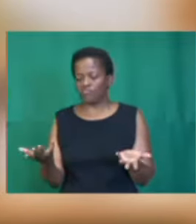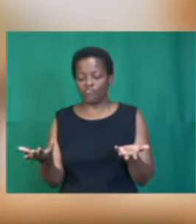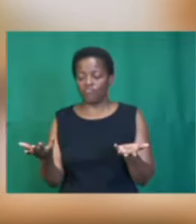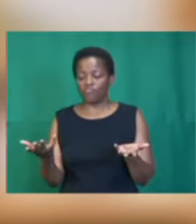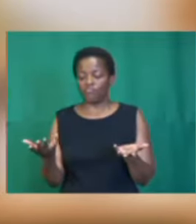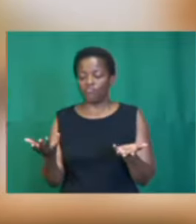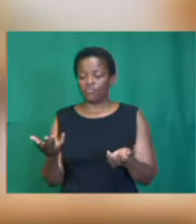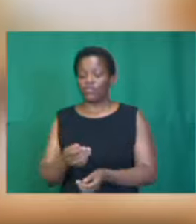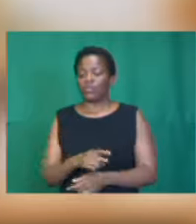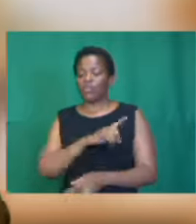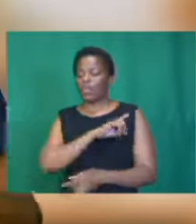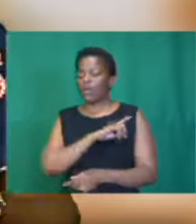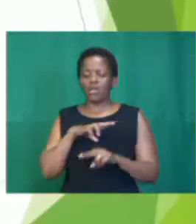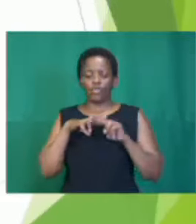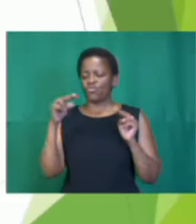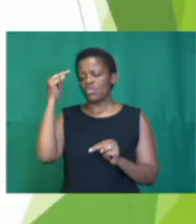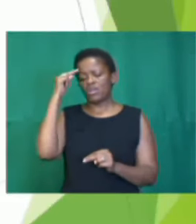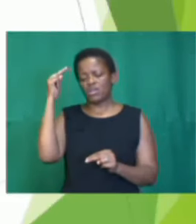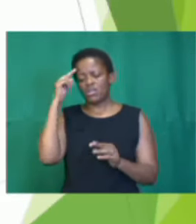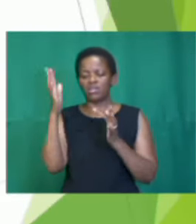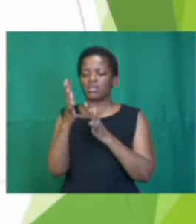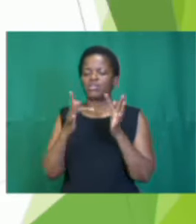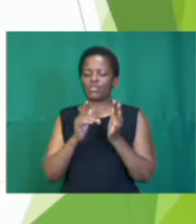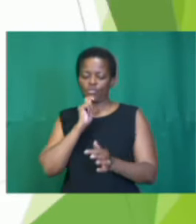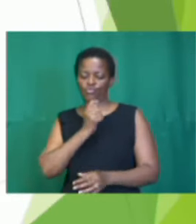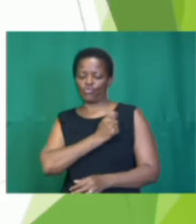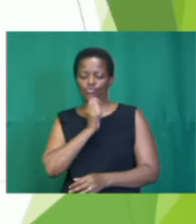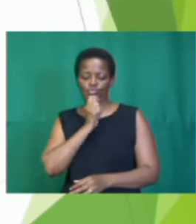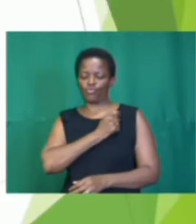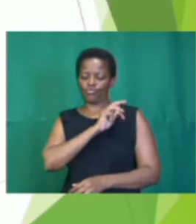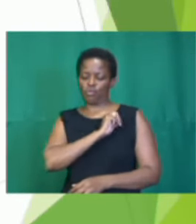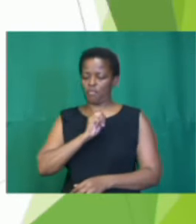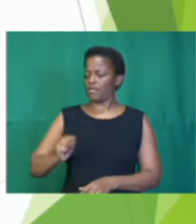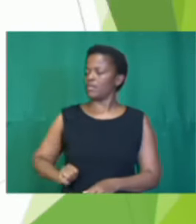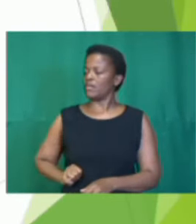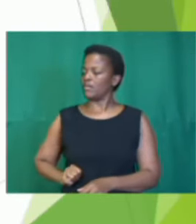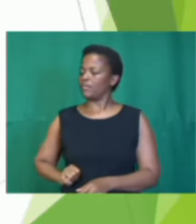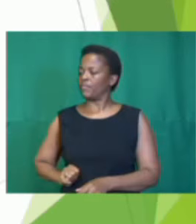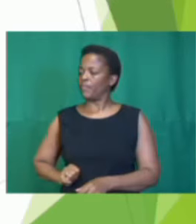the Messiah. We see when they asked Jesus to rebuke